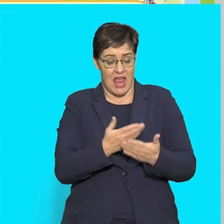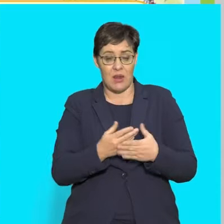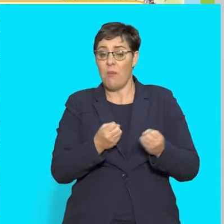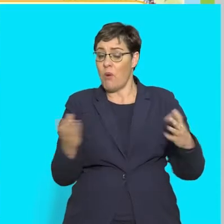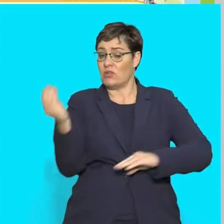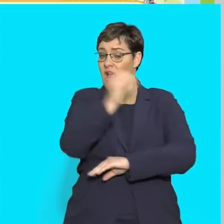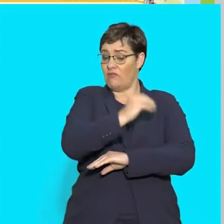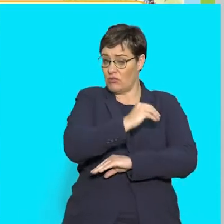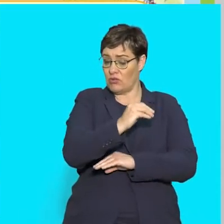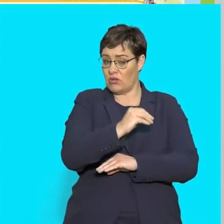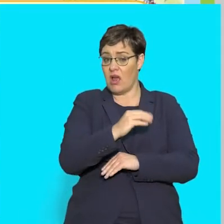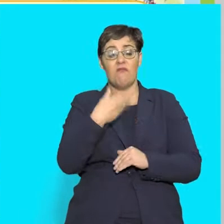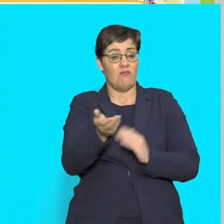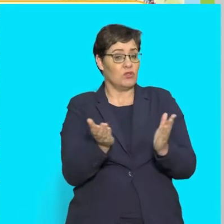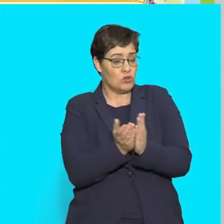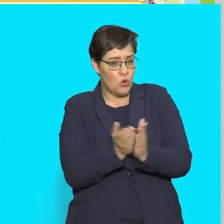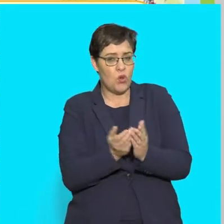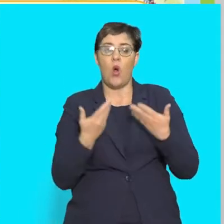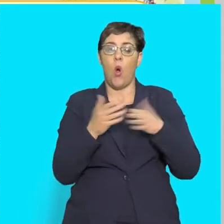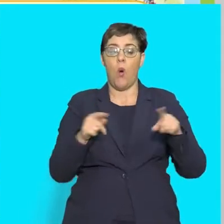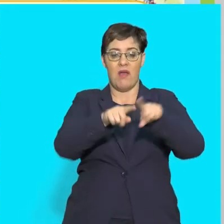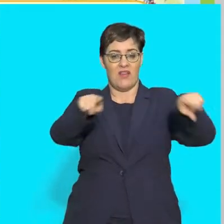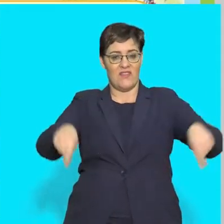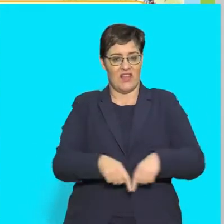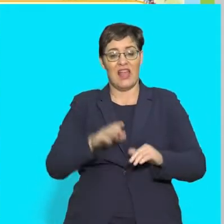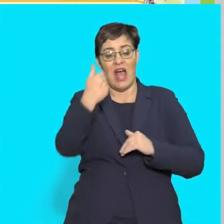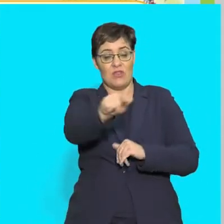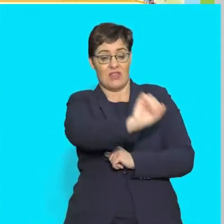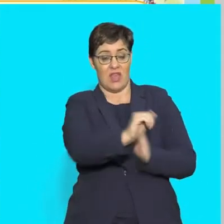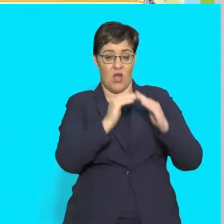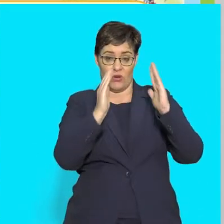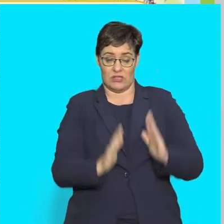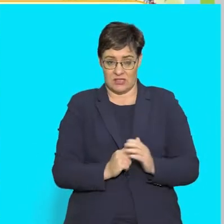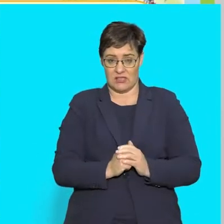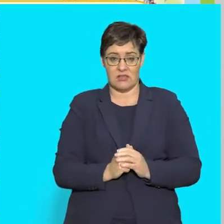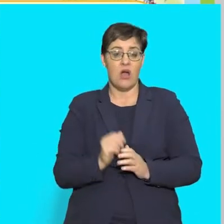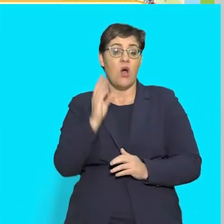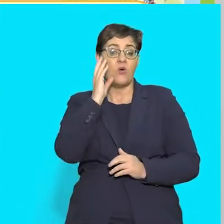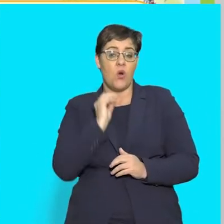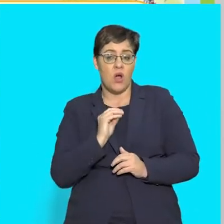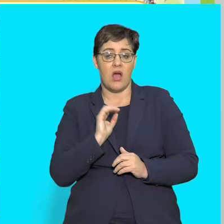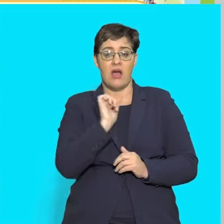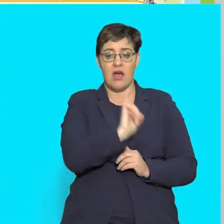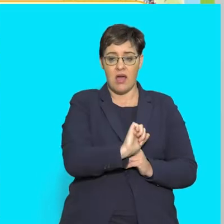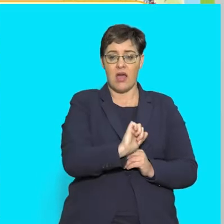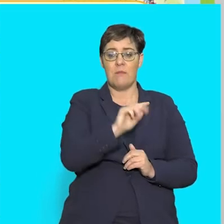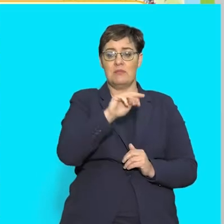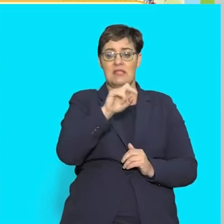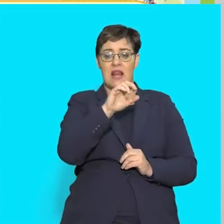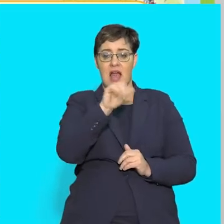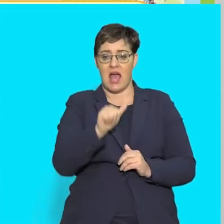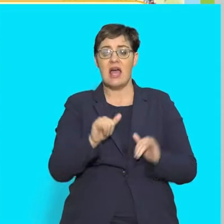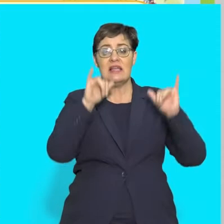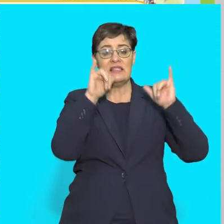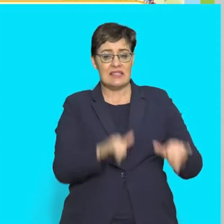afternoons after school, they play soccer in the open field outside their house. Gogo Msila lives in the same street,